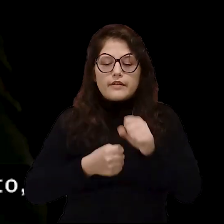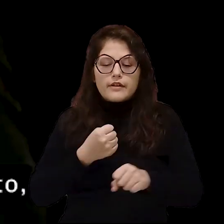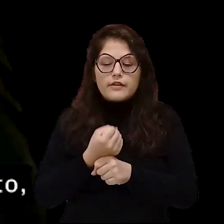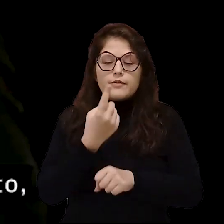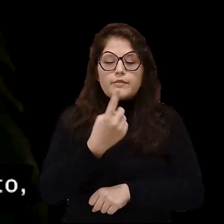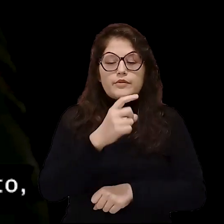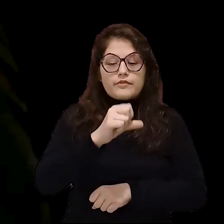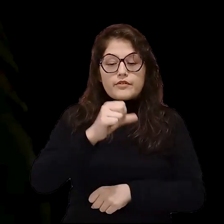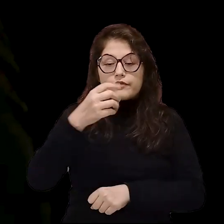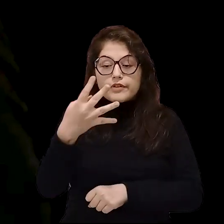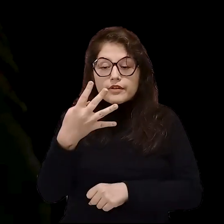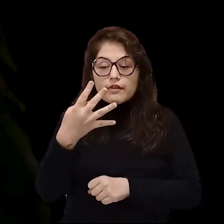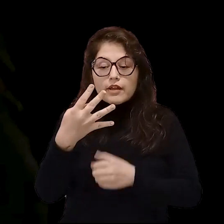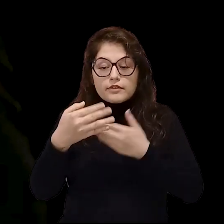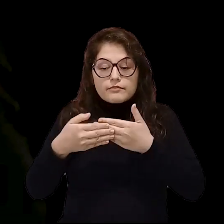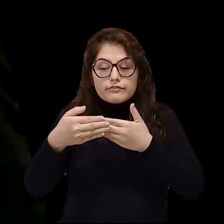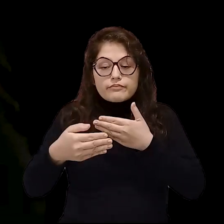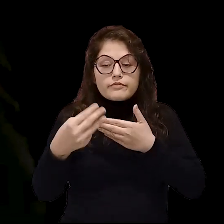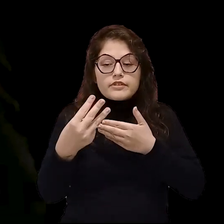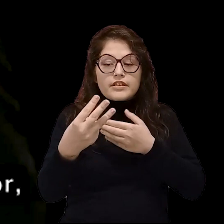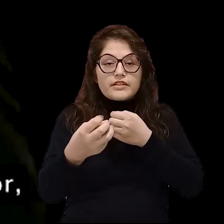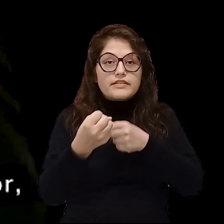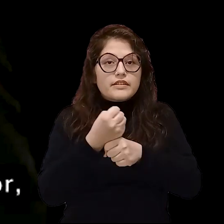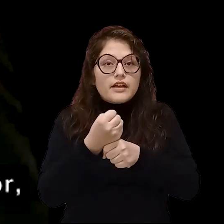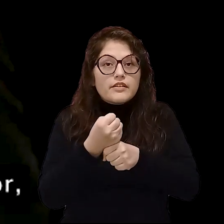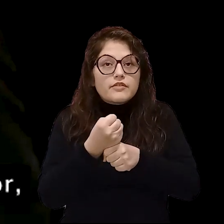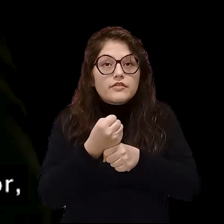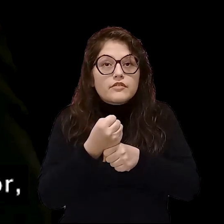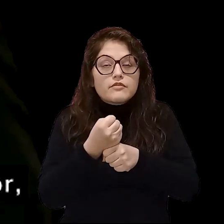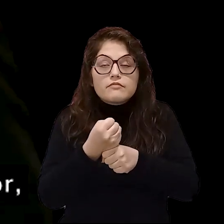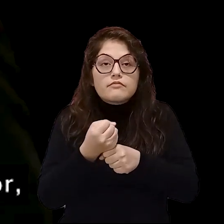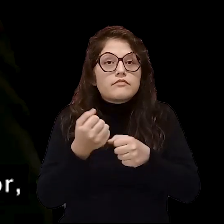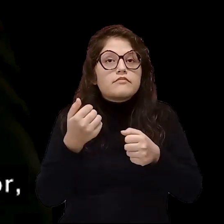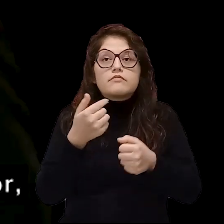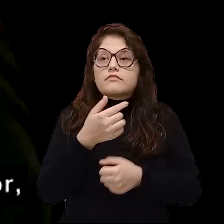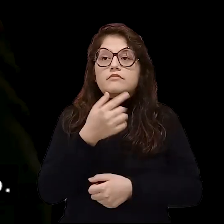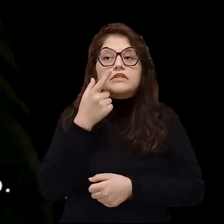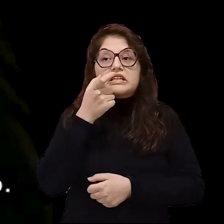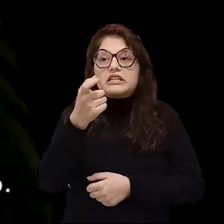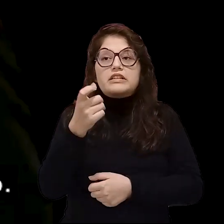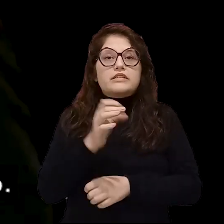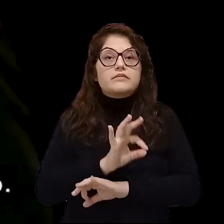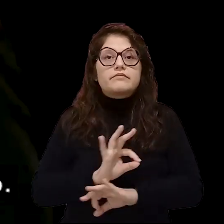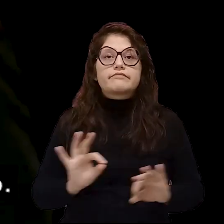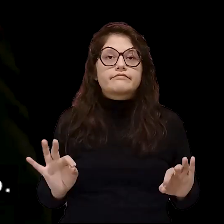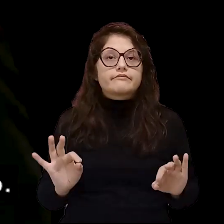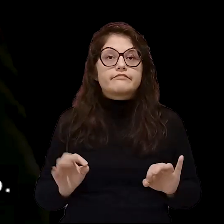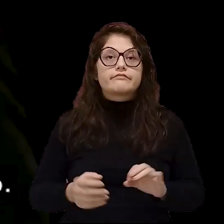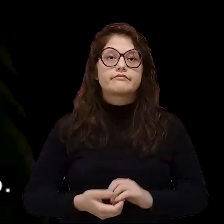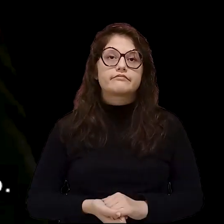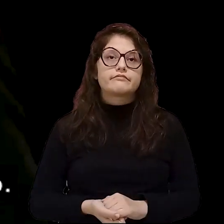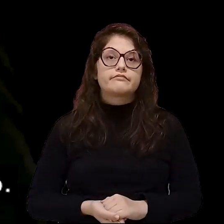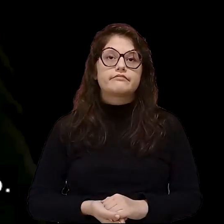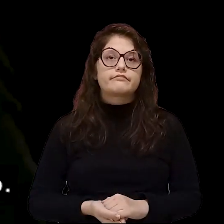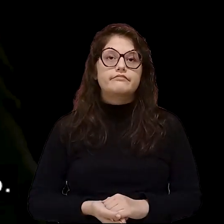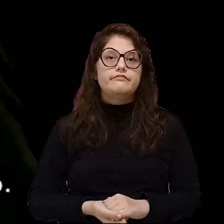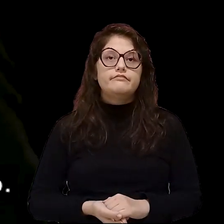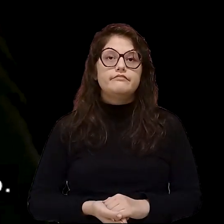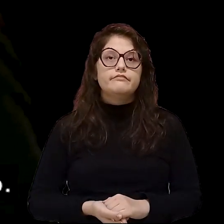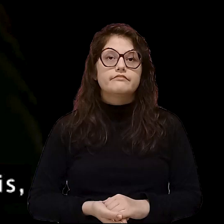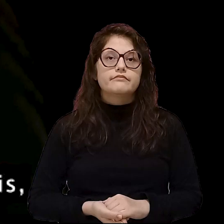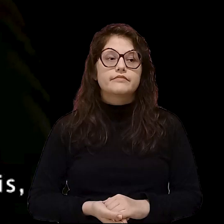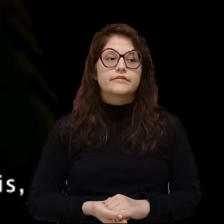been in ended, I moved back to the United States from some years abroad, and I got through all of those experiences